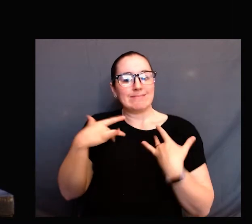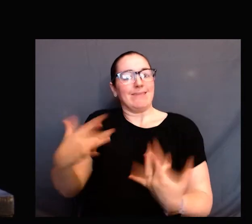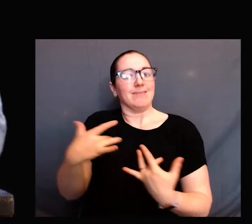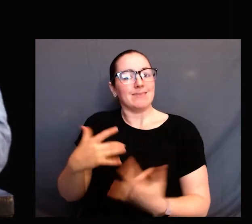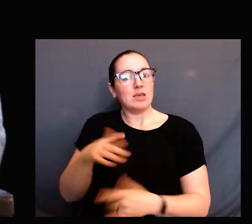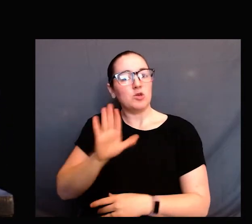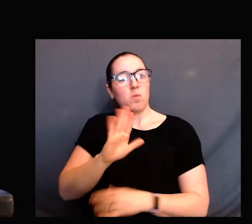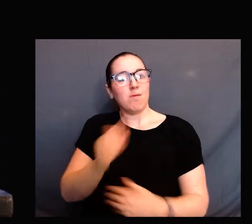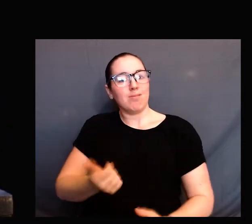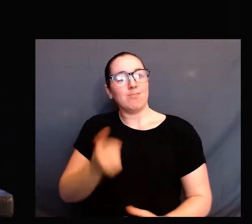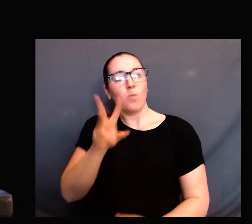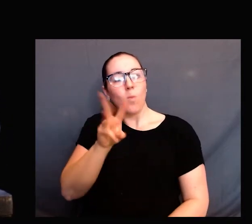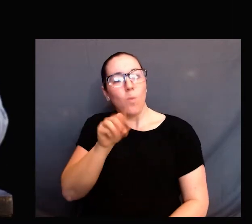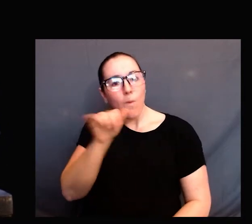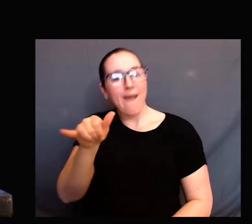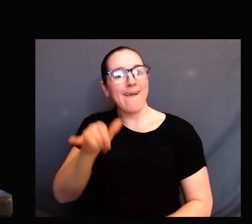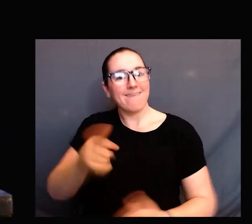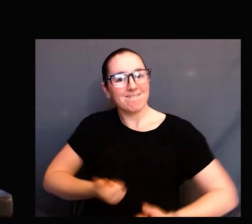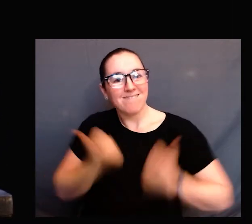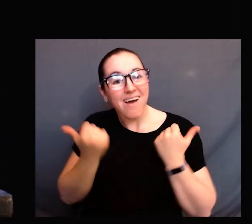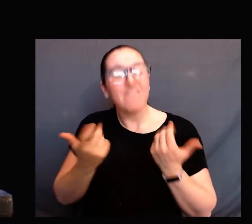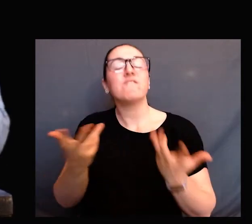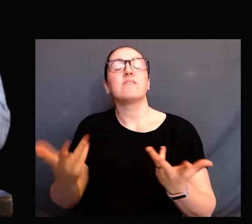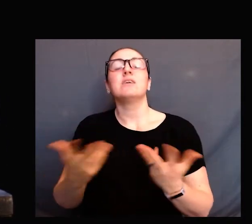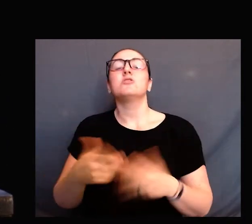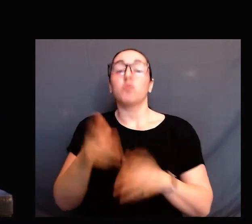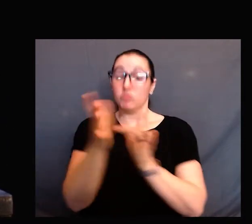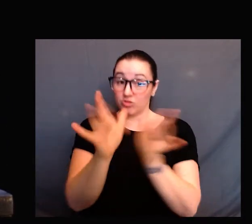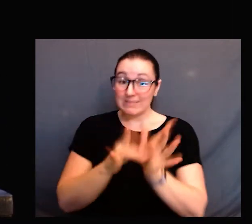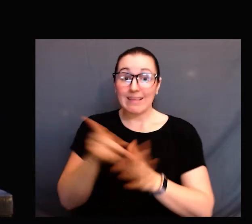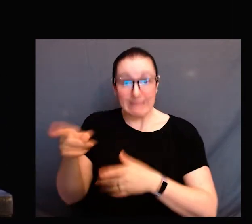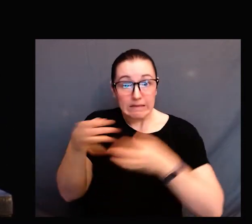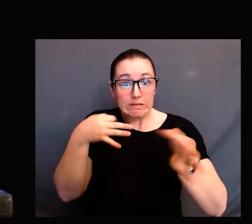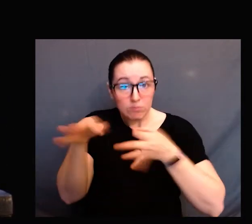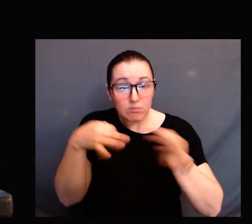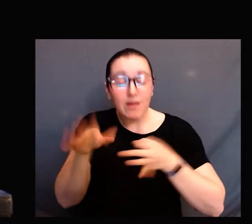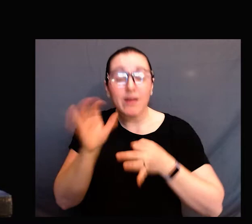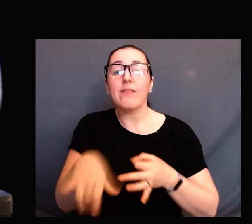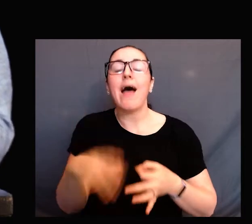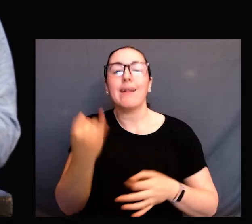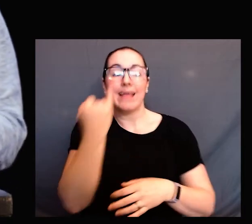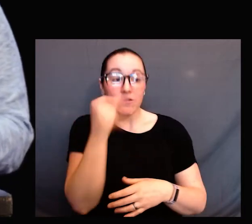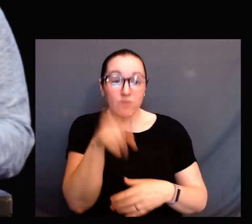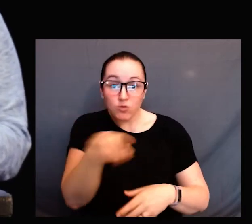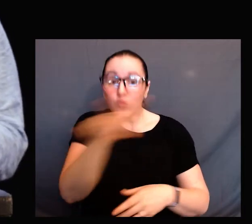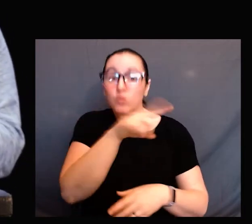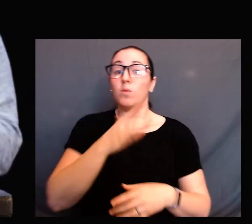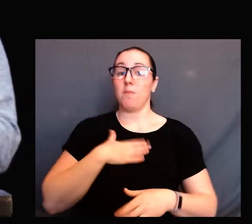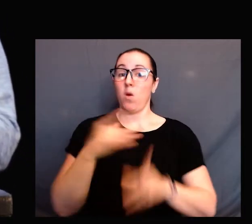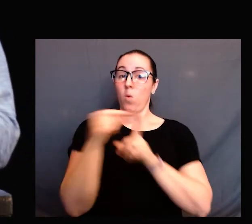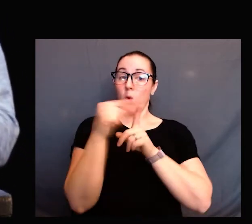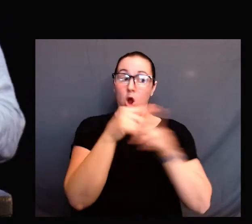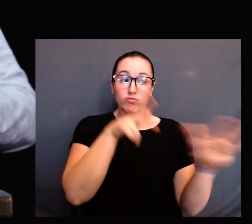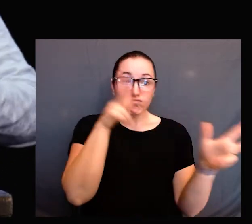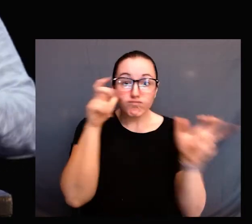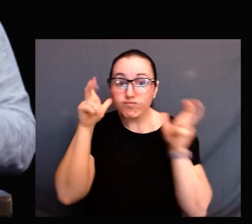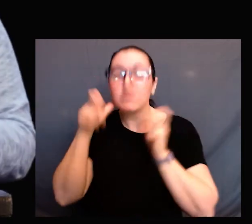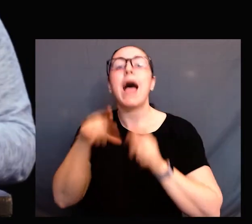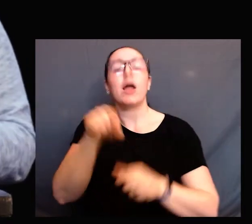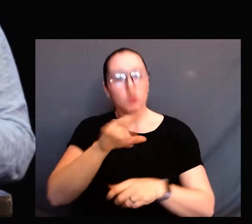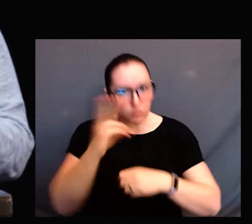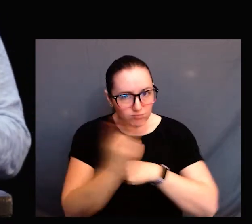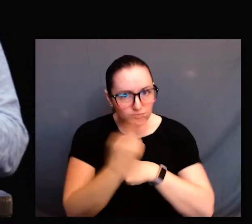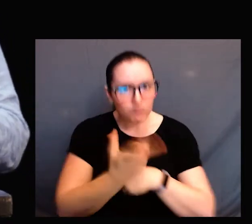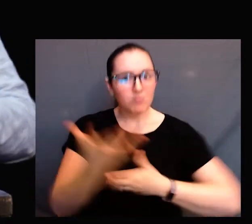of life. And that's exactly what Jesus is telling us here. If you listen to what I'm saying and then you put it into practice and you put it